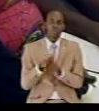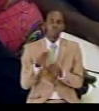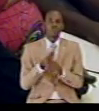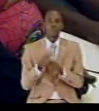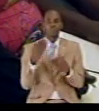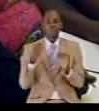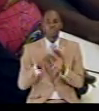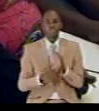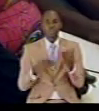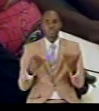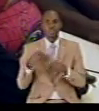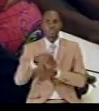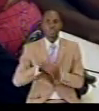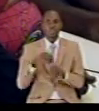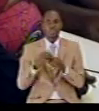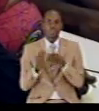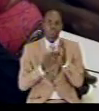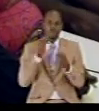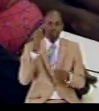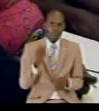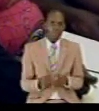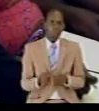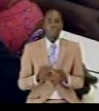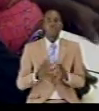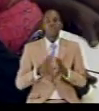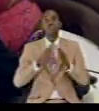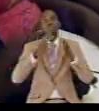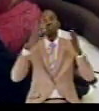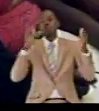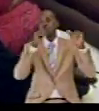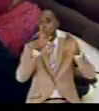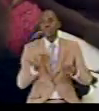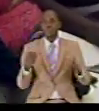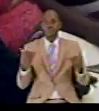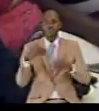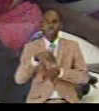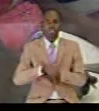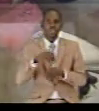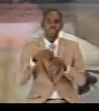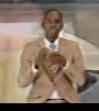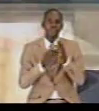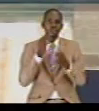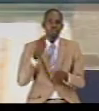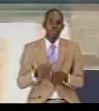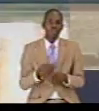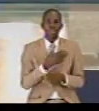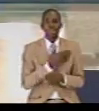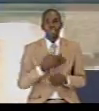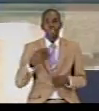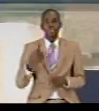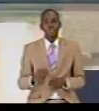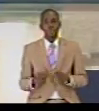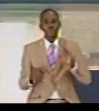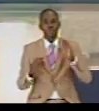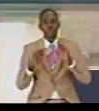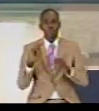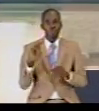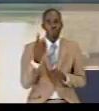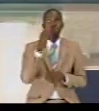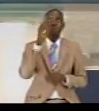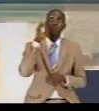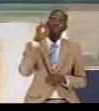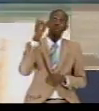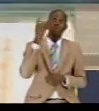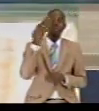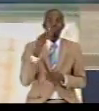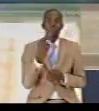name. Outpouring of blessing tonight in Jesus' name. And the Holy One of Israel